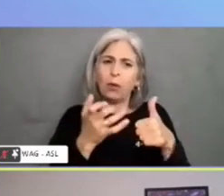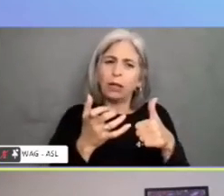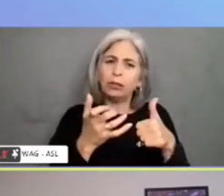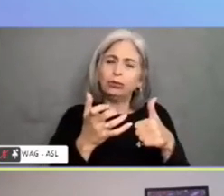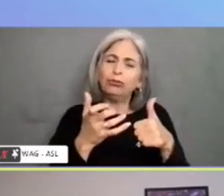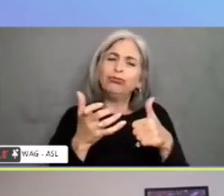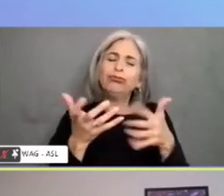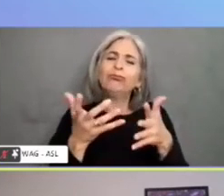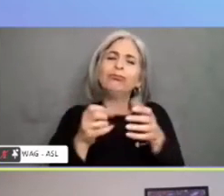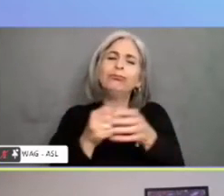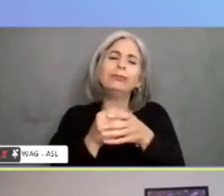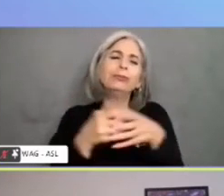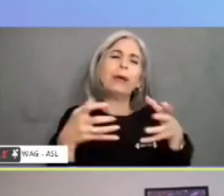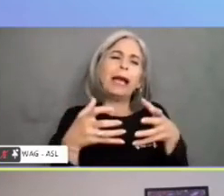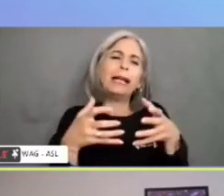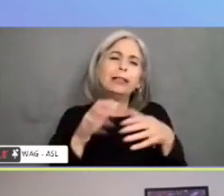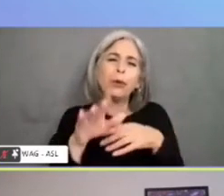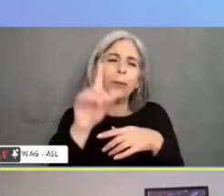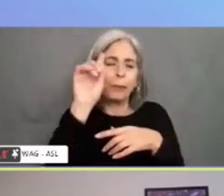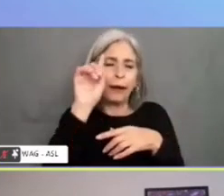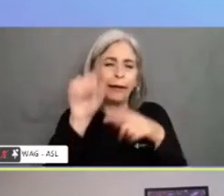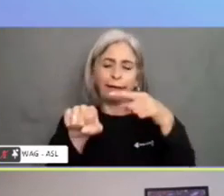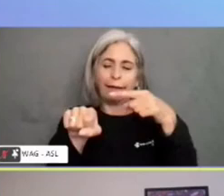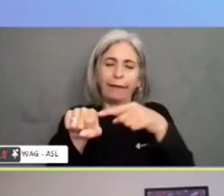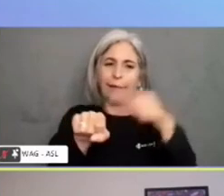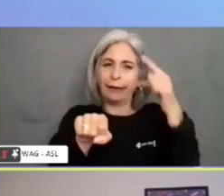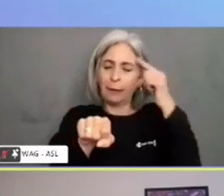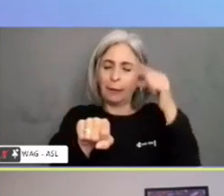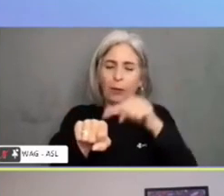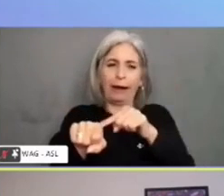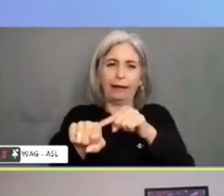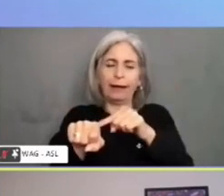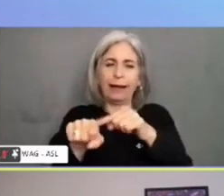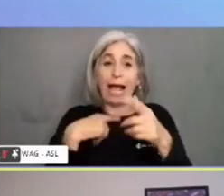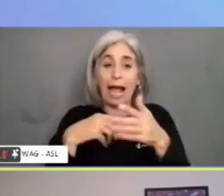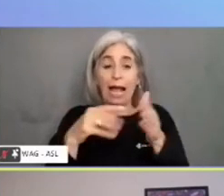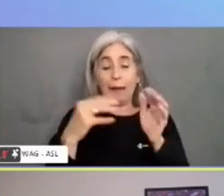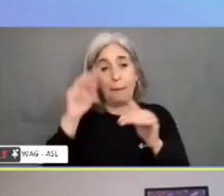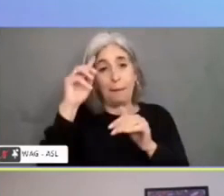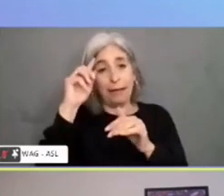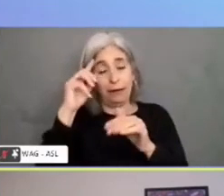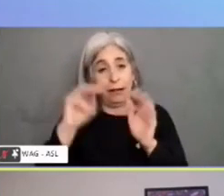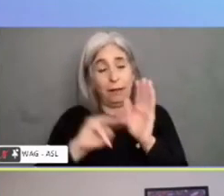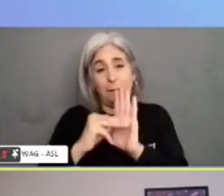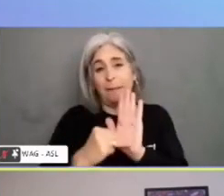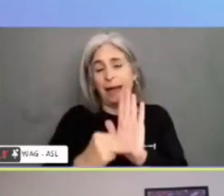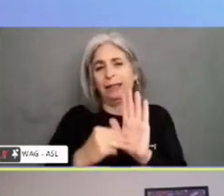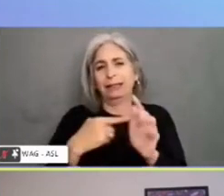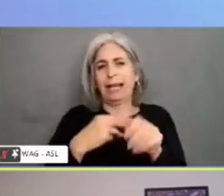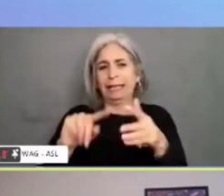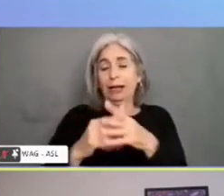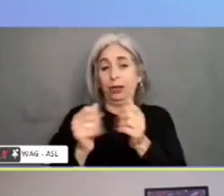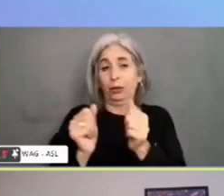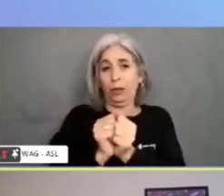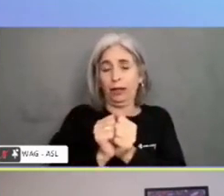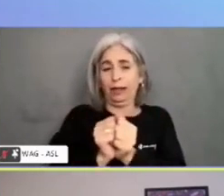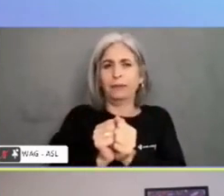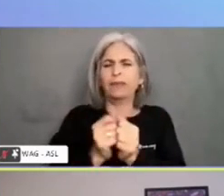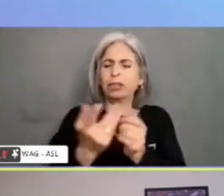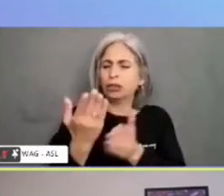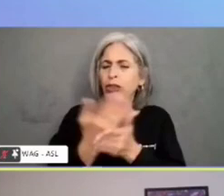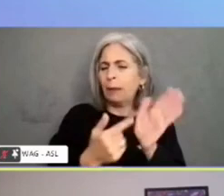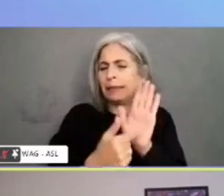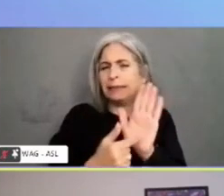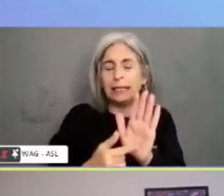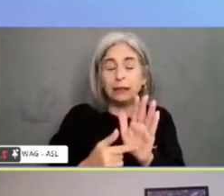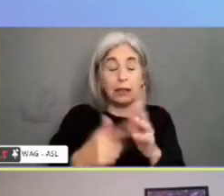to introduce you to some mental models that I started out with when I was learning web development. And I'm going to show you the examples that just blew those